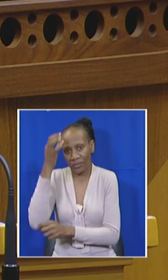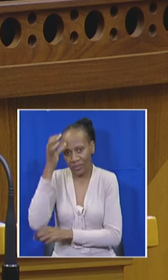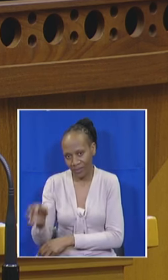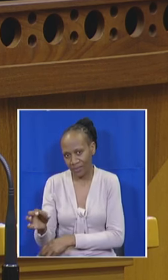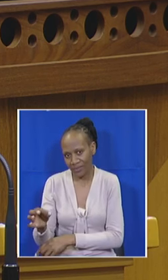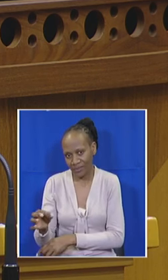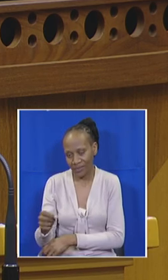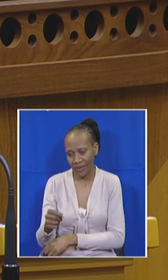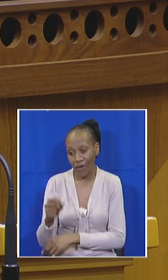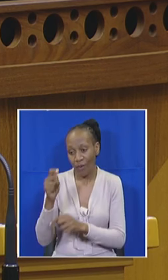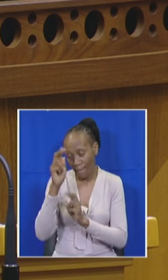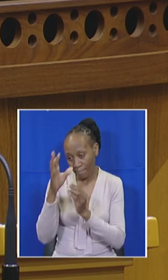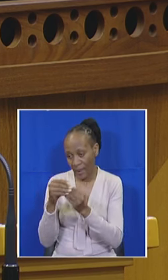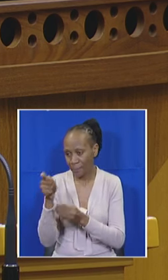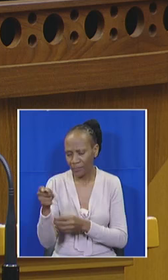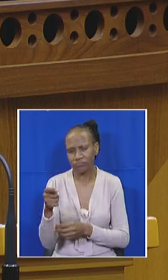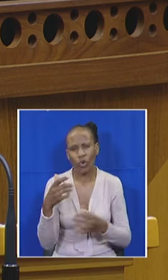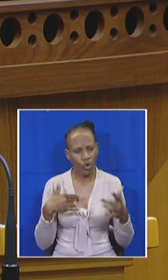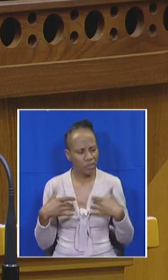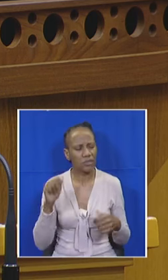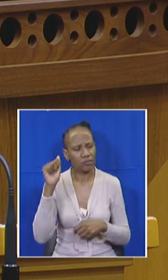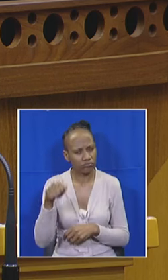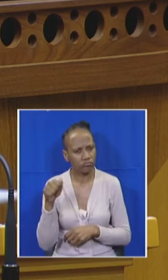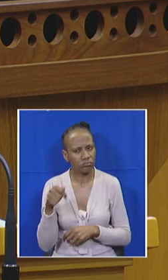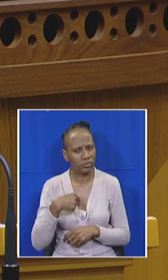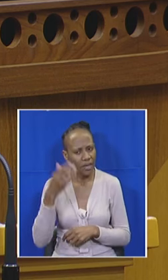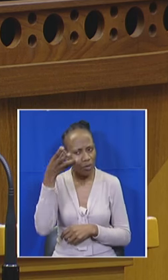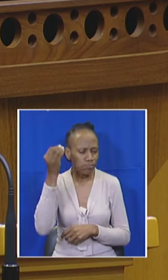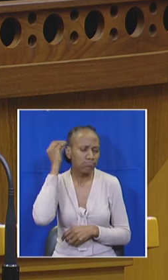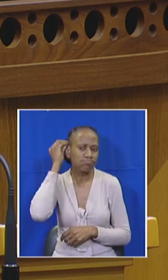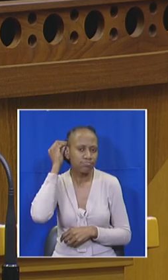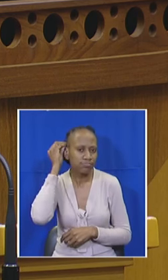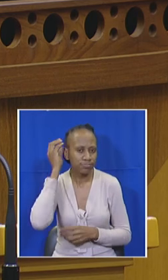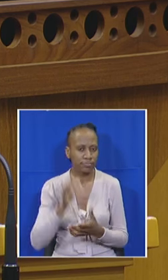His concern is indeed noted.